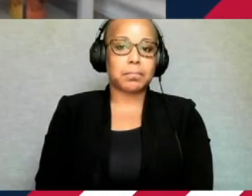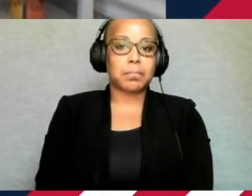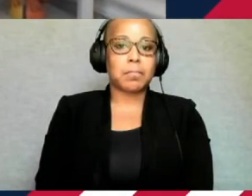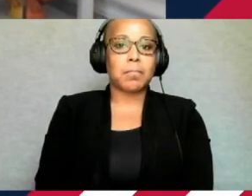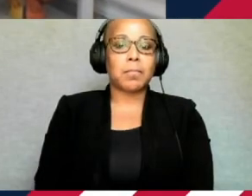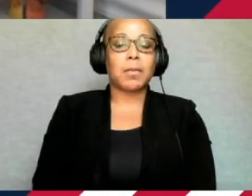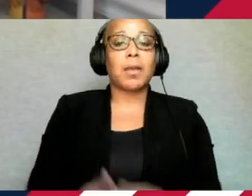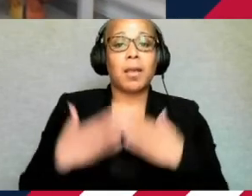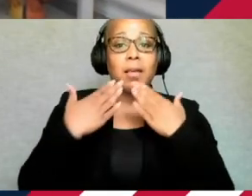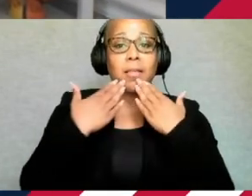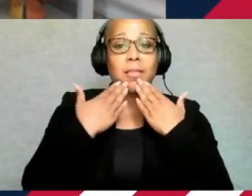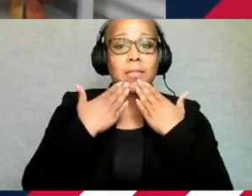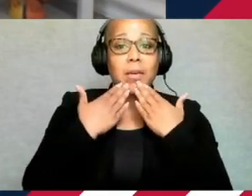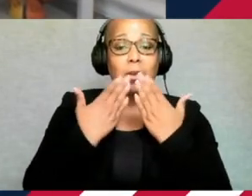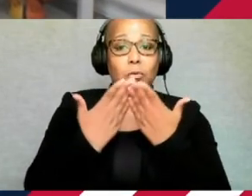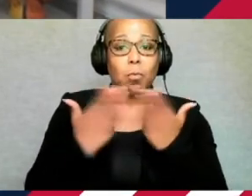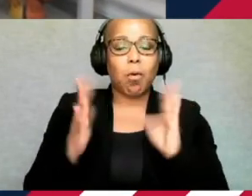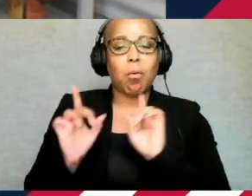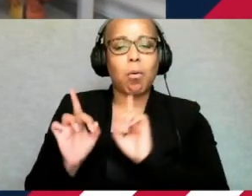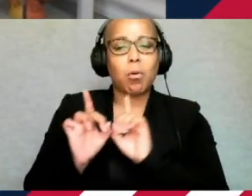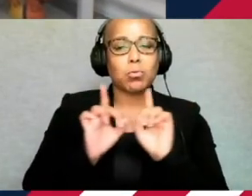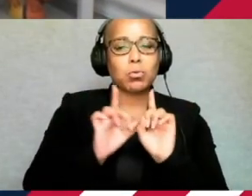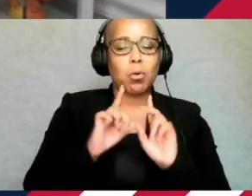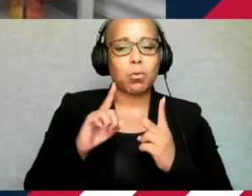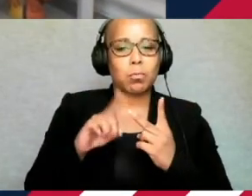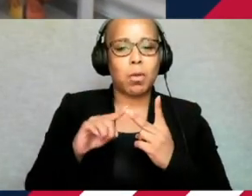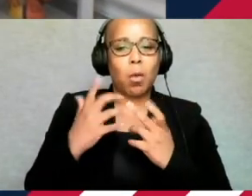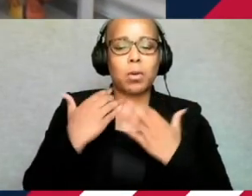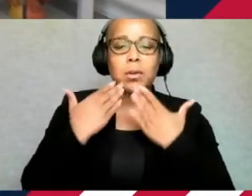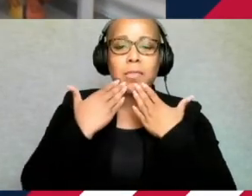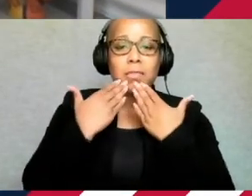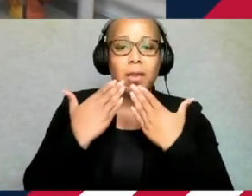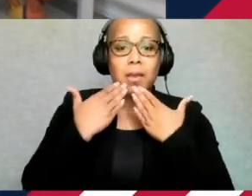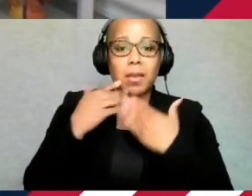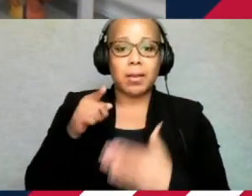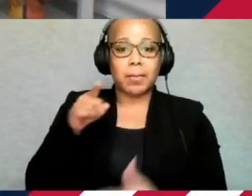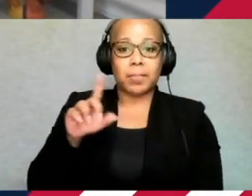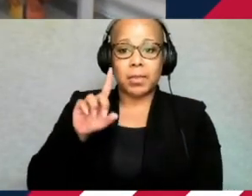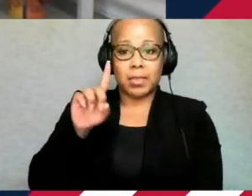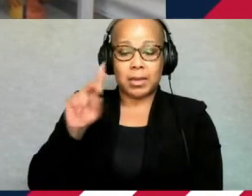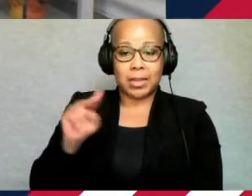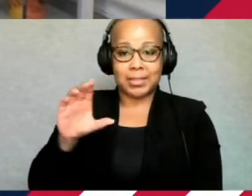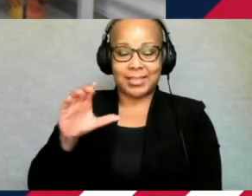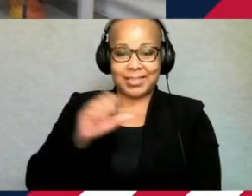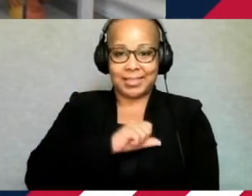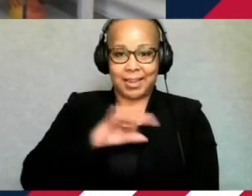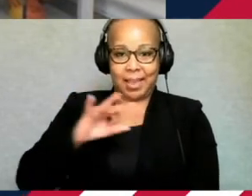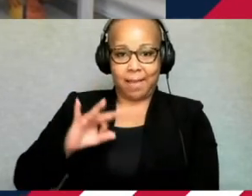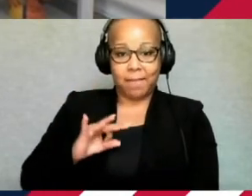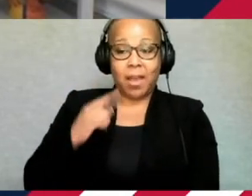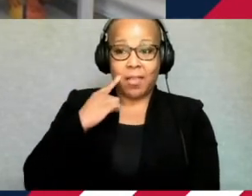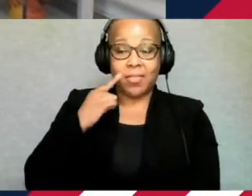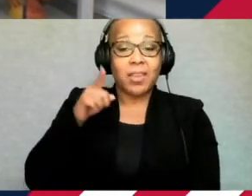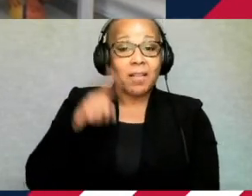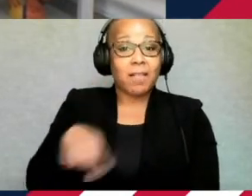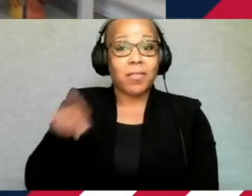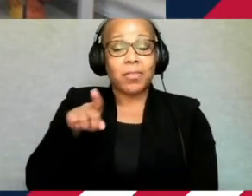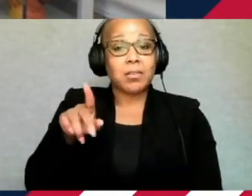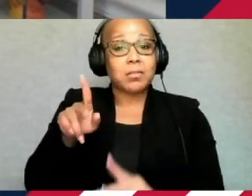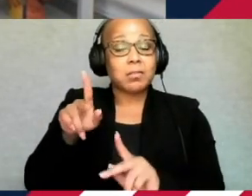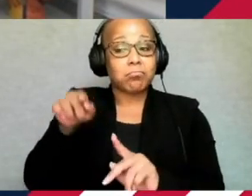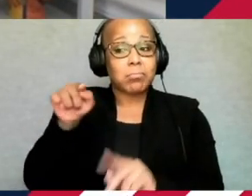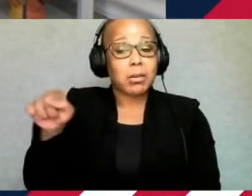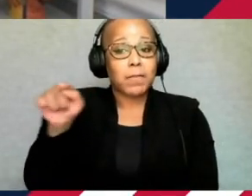Thank you all. I also want to thank the DNC staff. I think that these are individuals